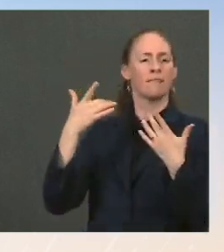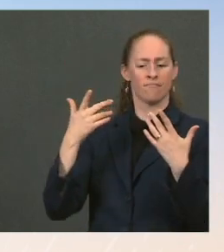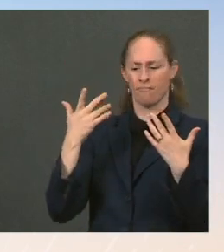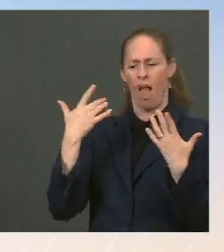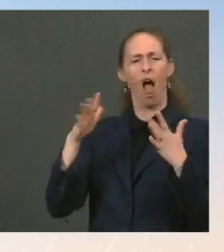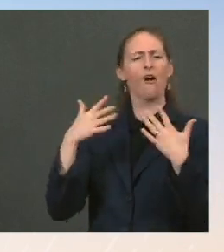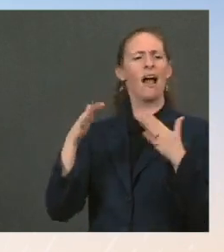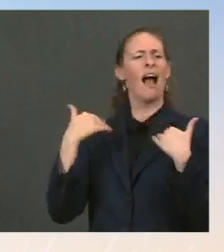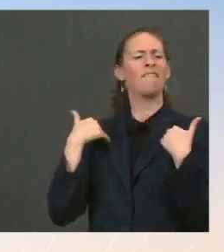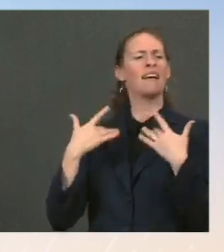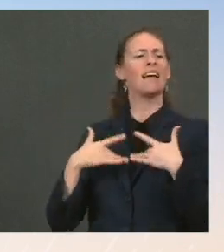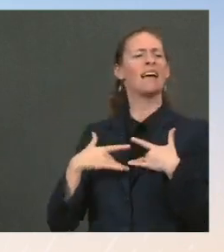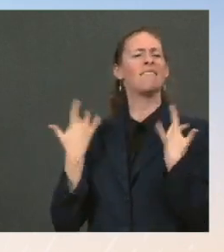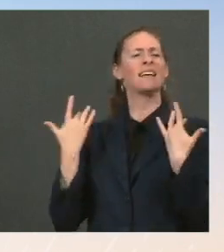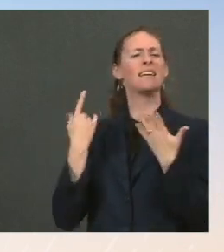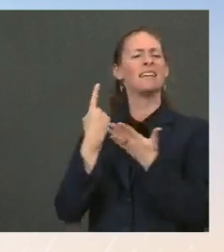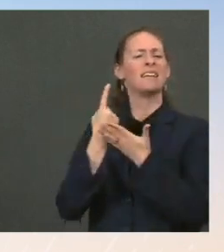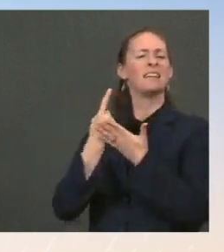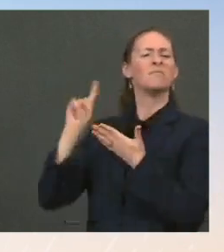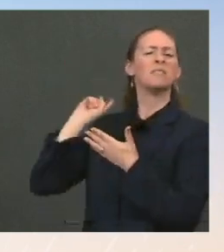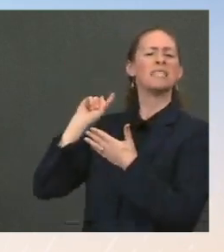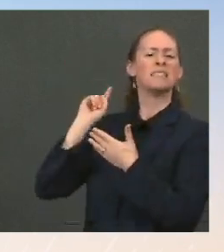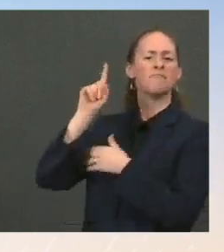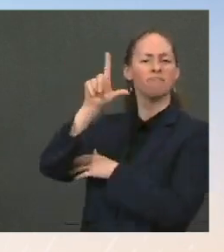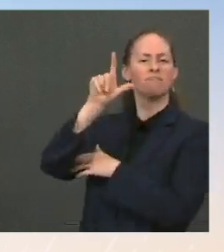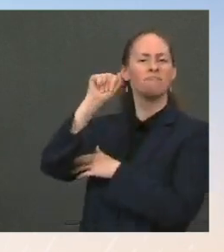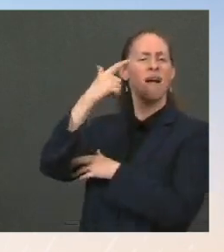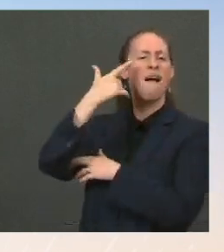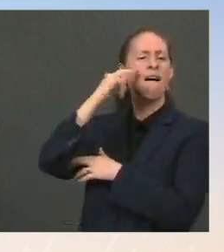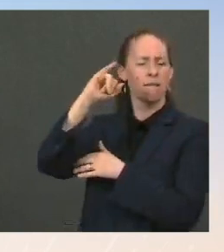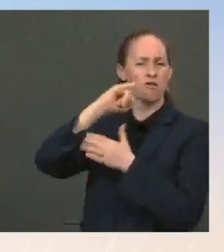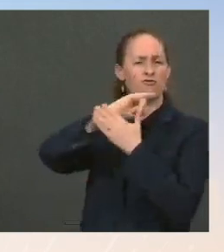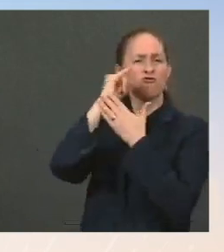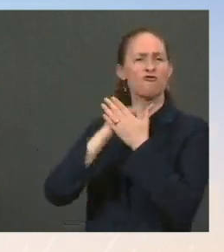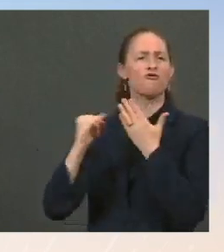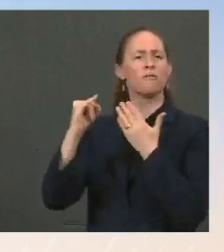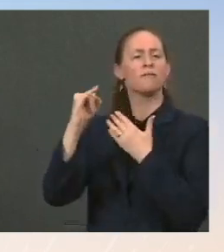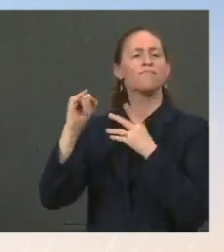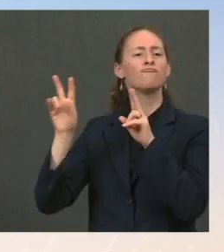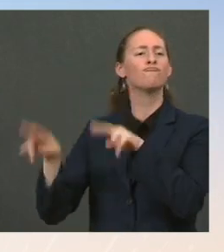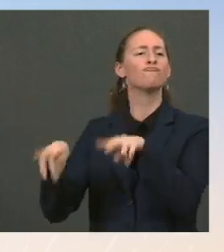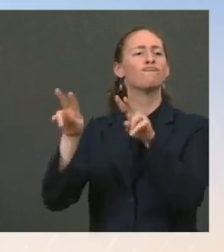gallery event. That featured the artwork of President Sun Hunter.